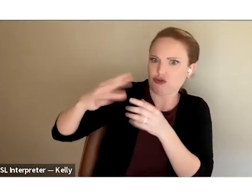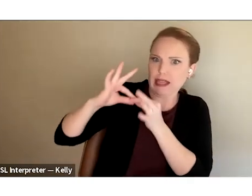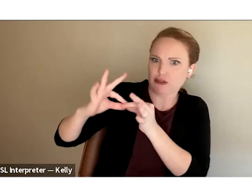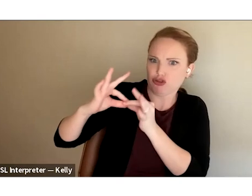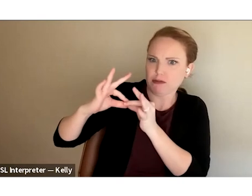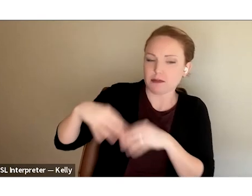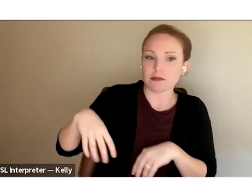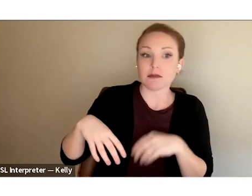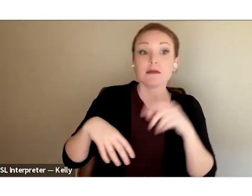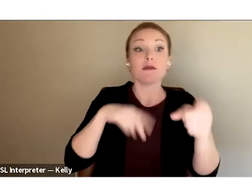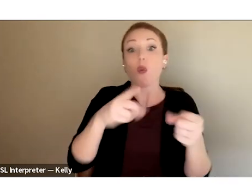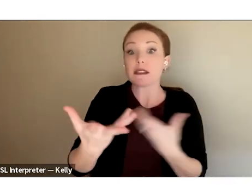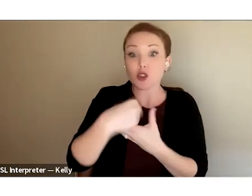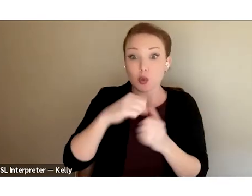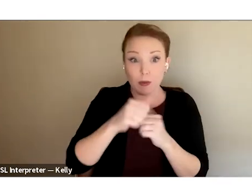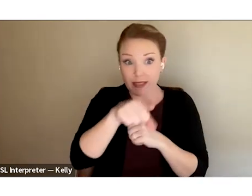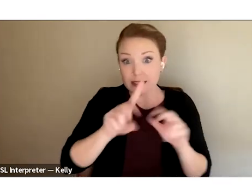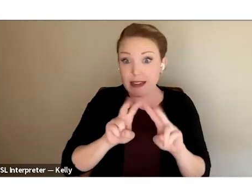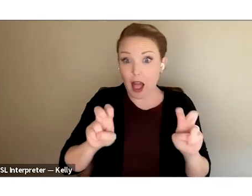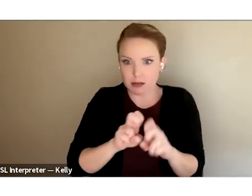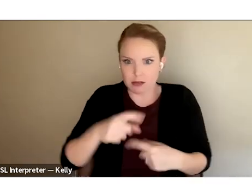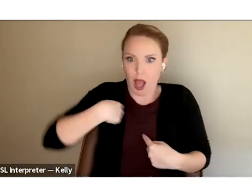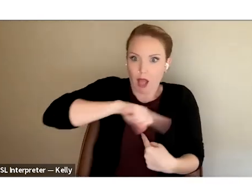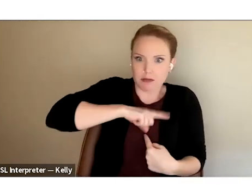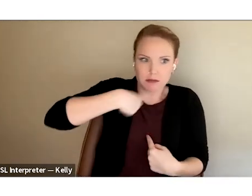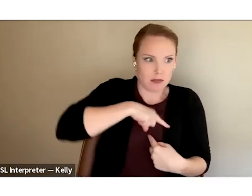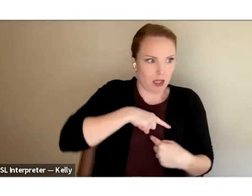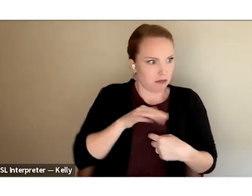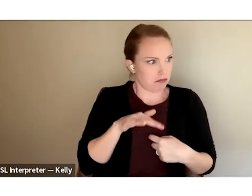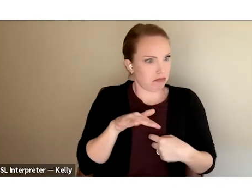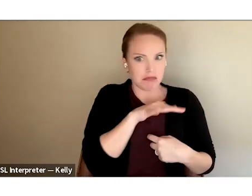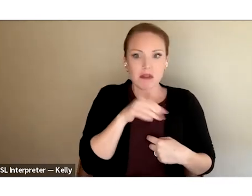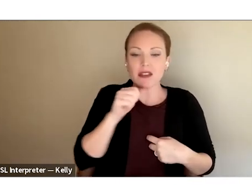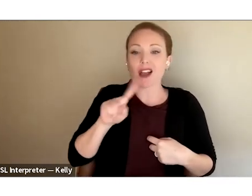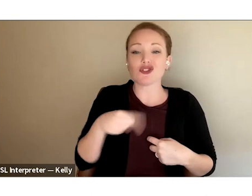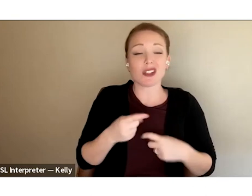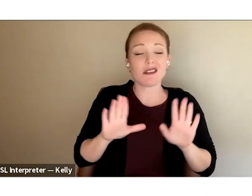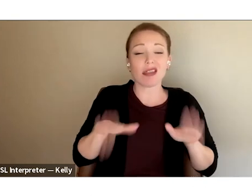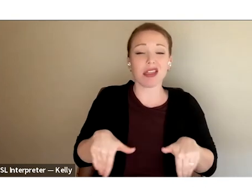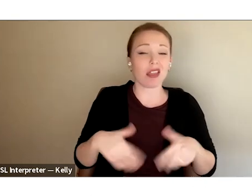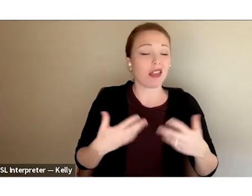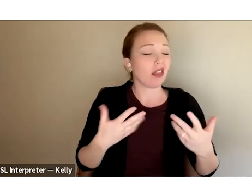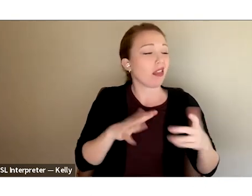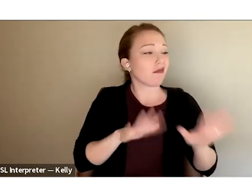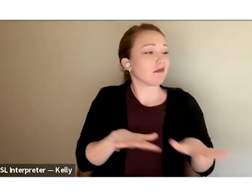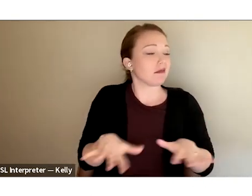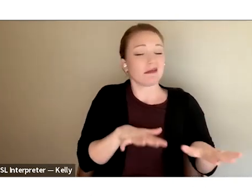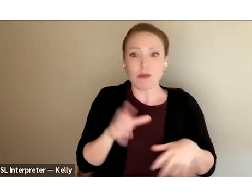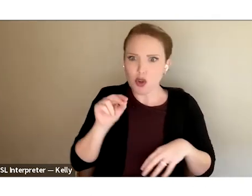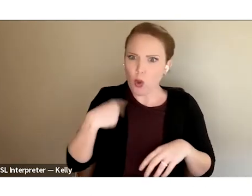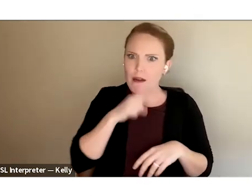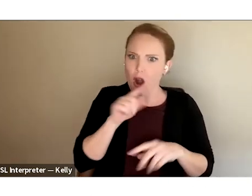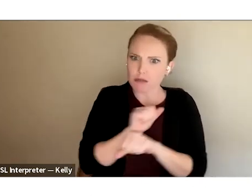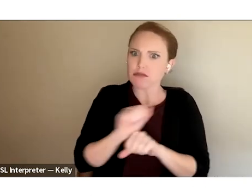incorporate in this analysis was us, not just as passive participants, but active agents in